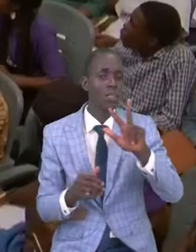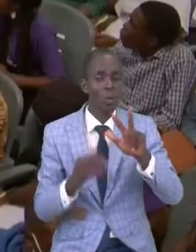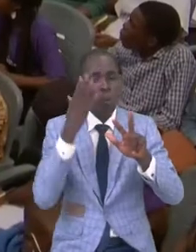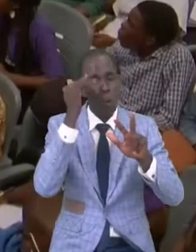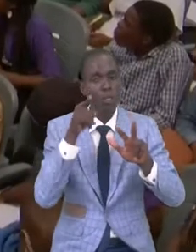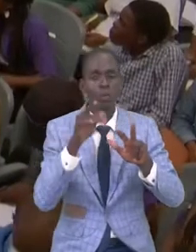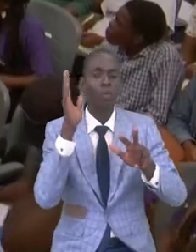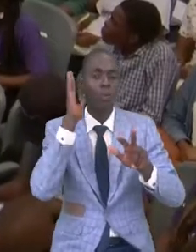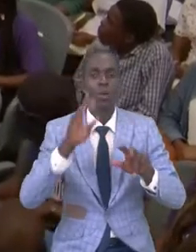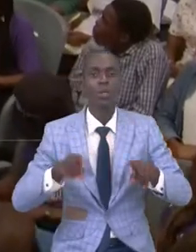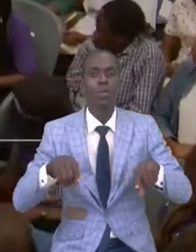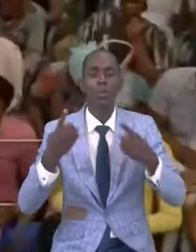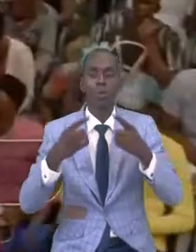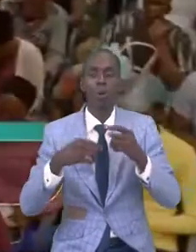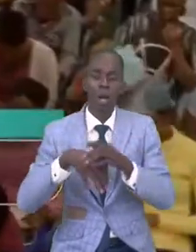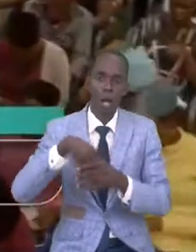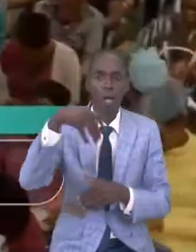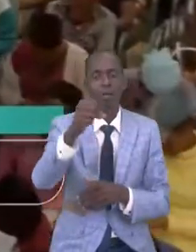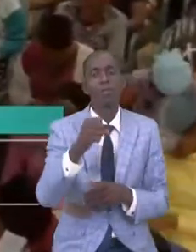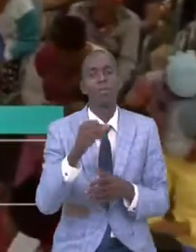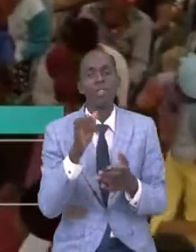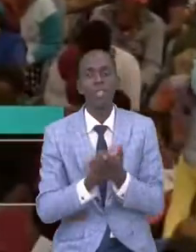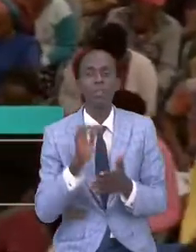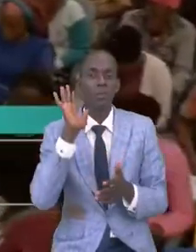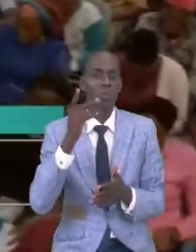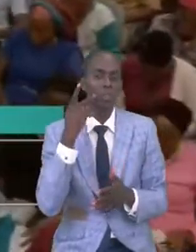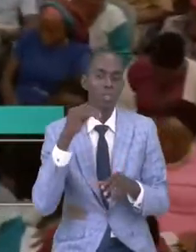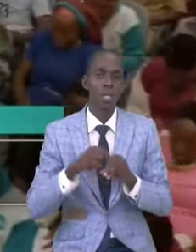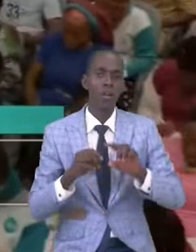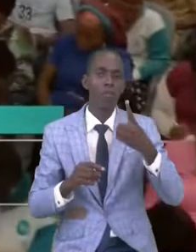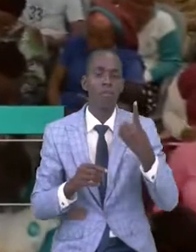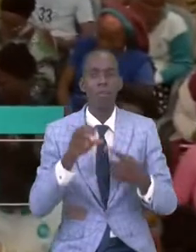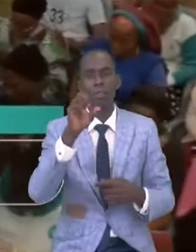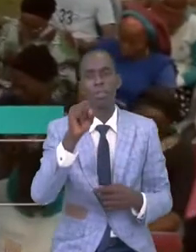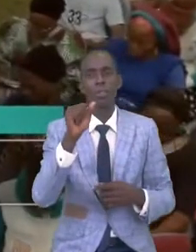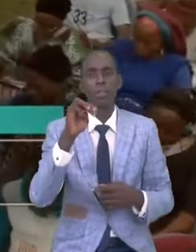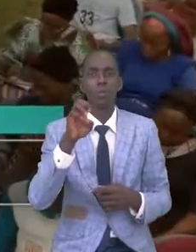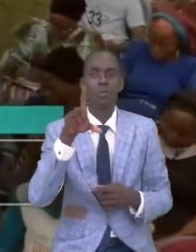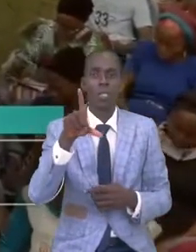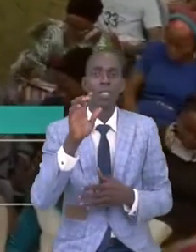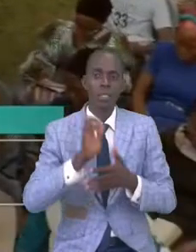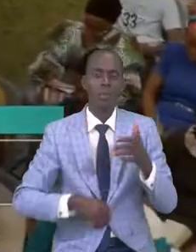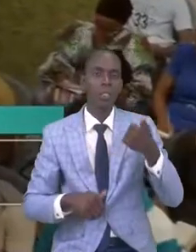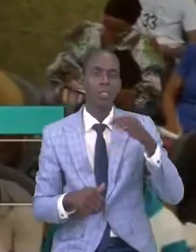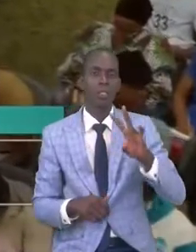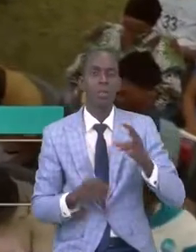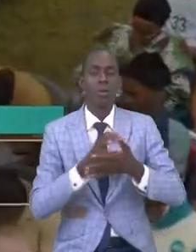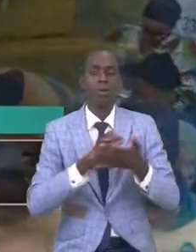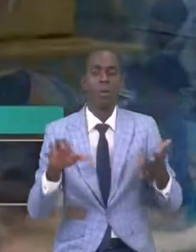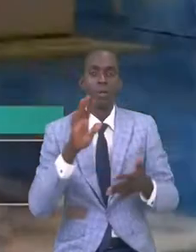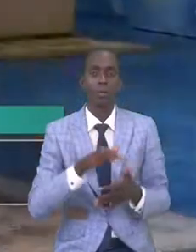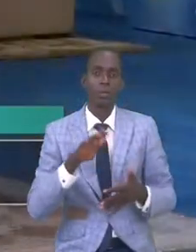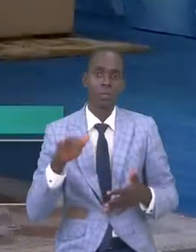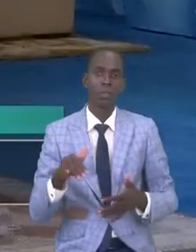you go forth. That's in 1 Samuel chapter 17, verse